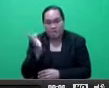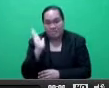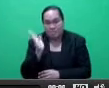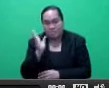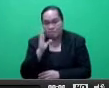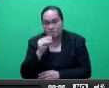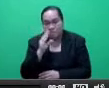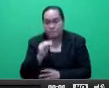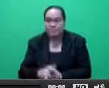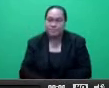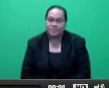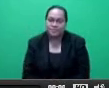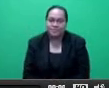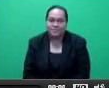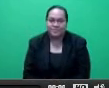floor, ma'am.